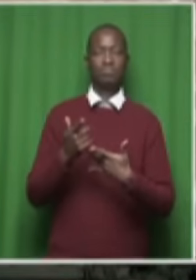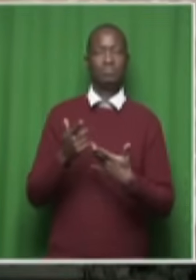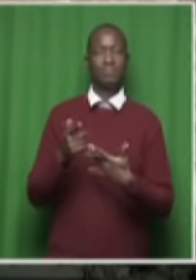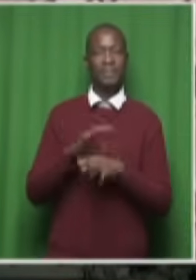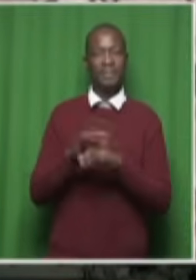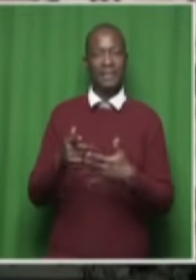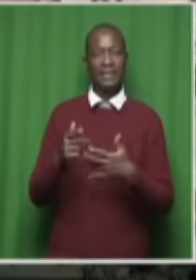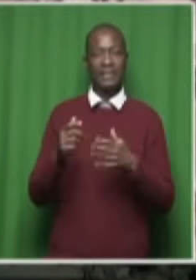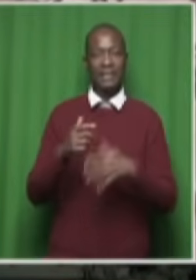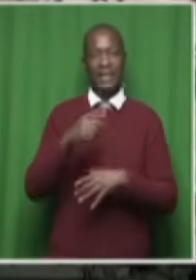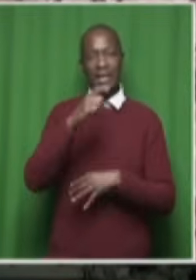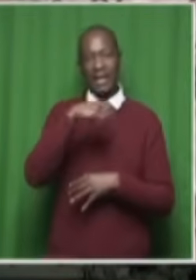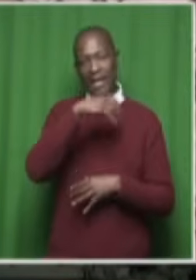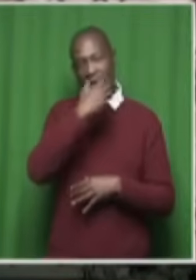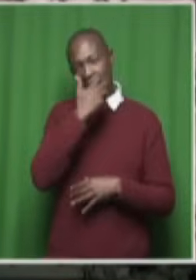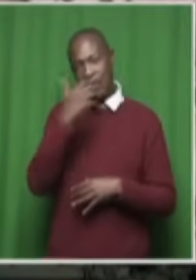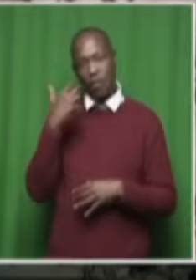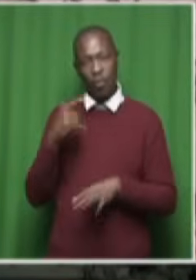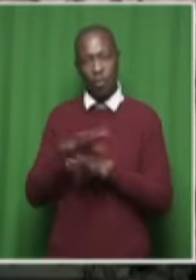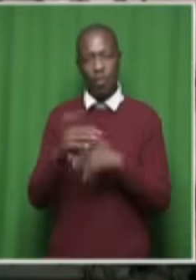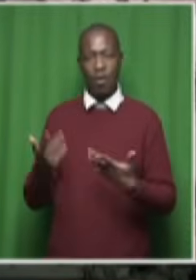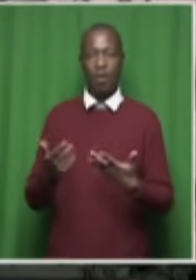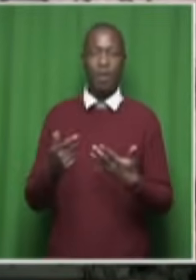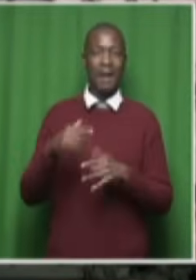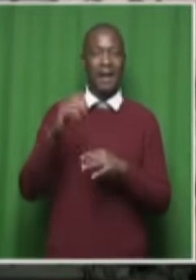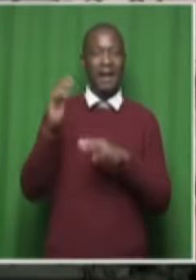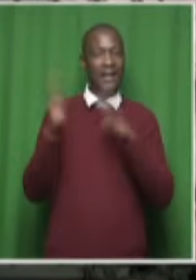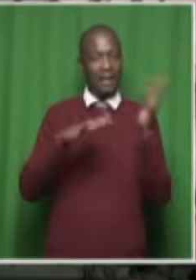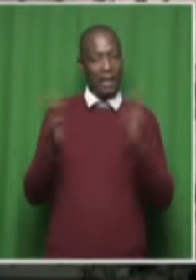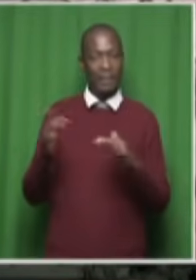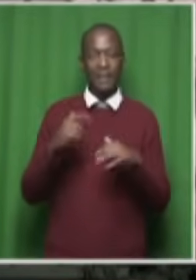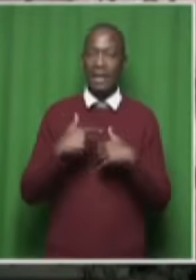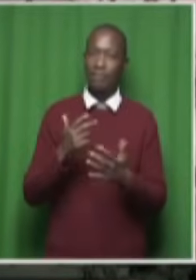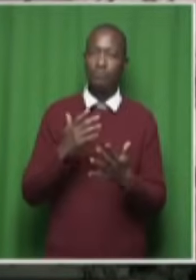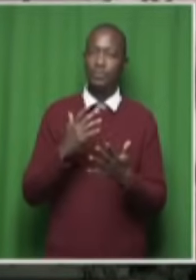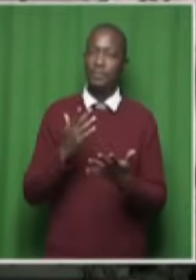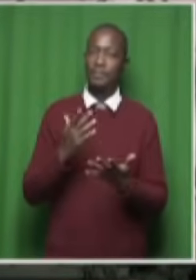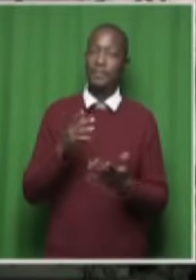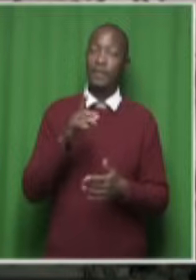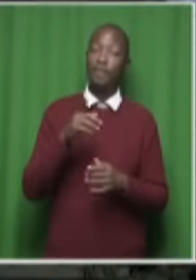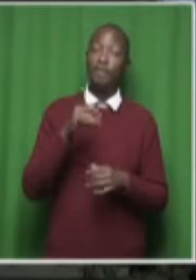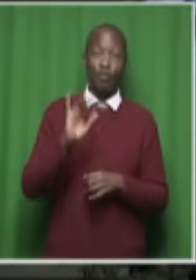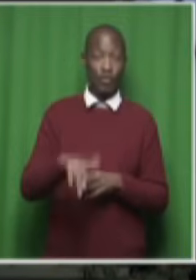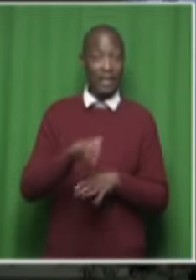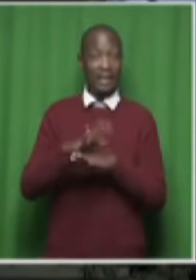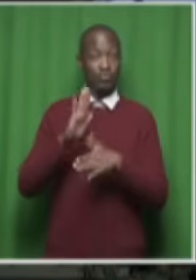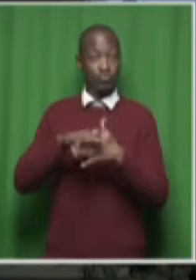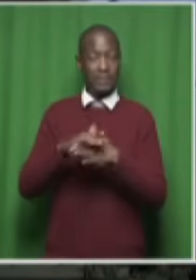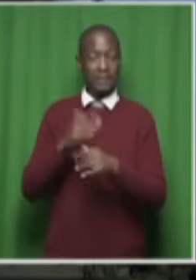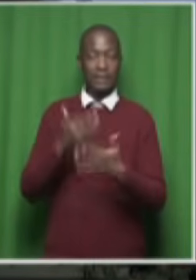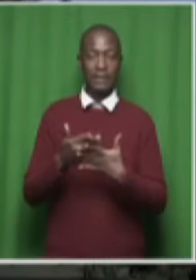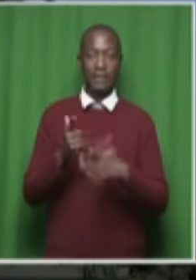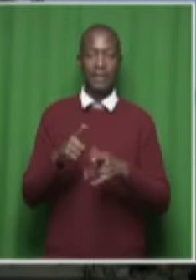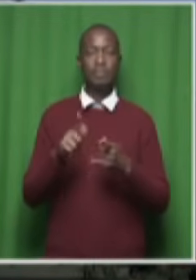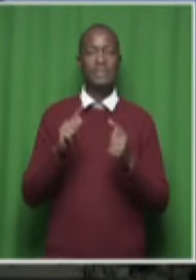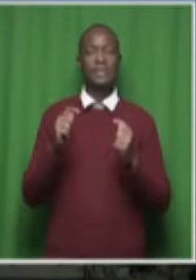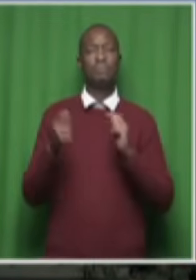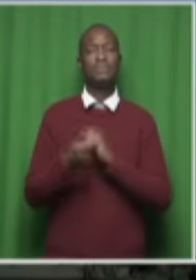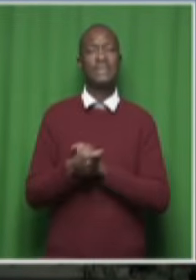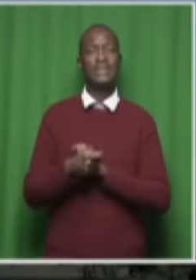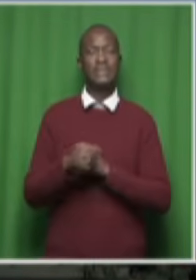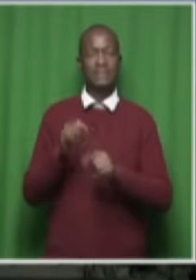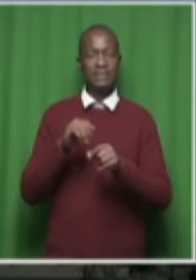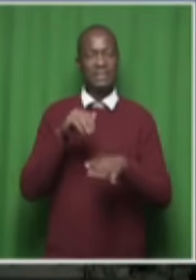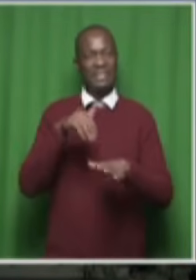not unfathomable that could happen. And for that reason, yes, there can be some changes in patterns in